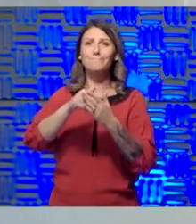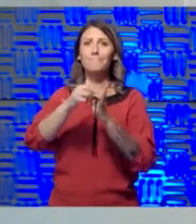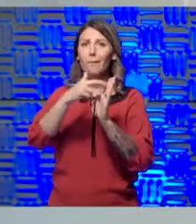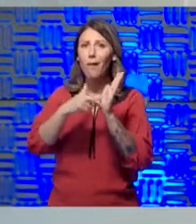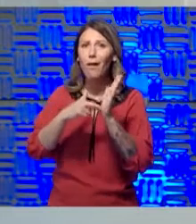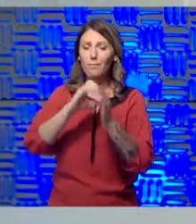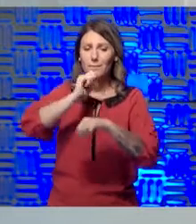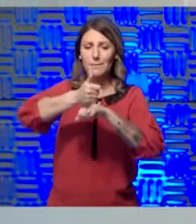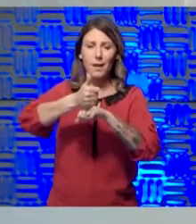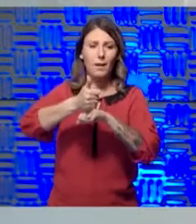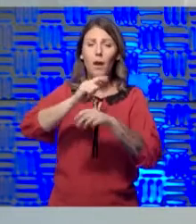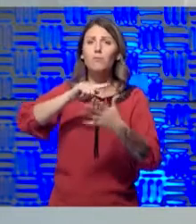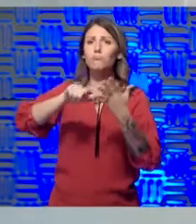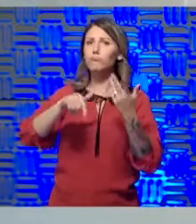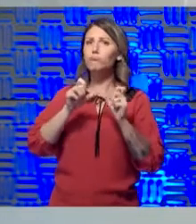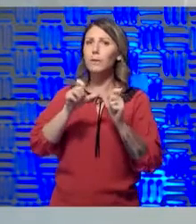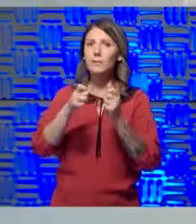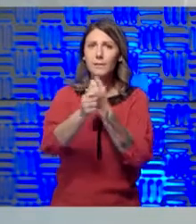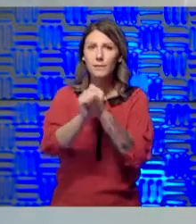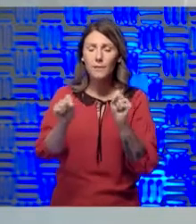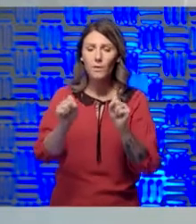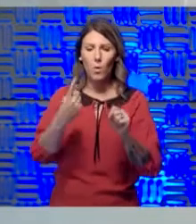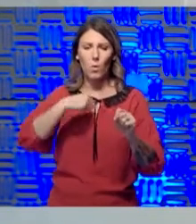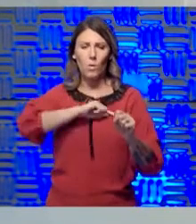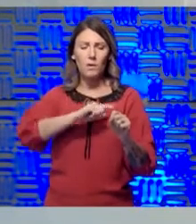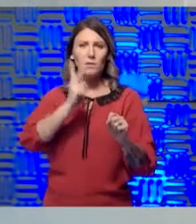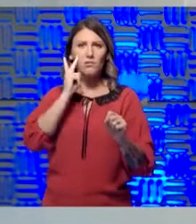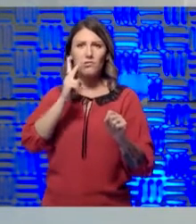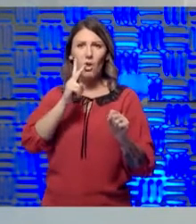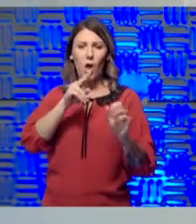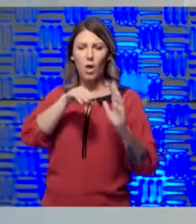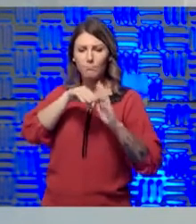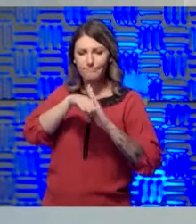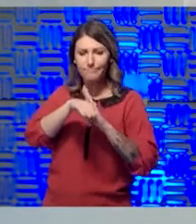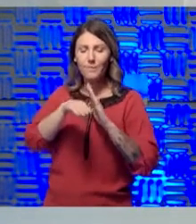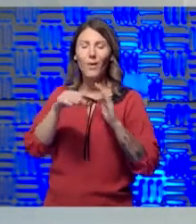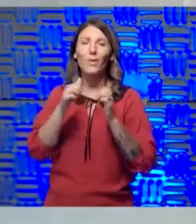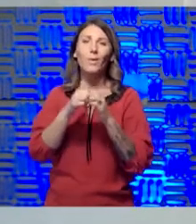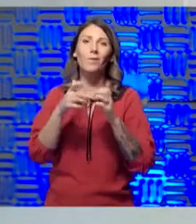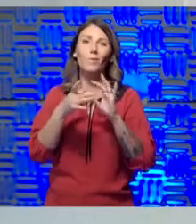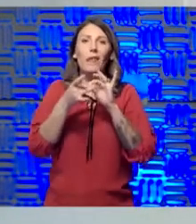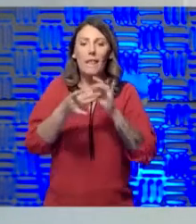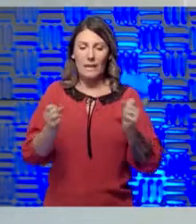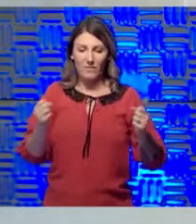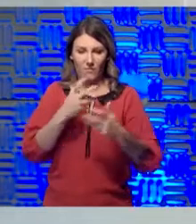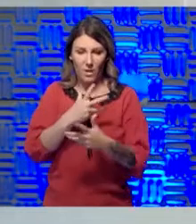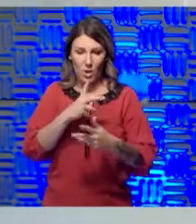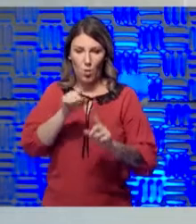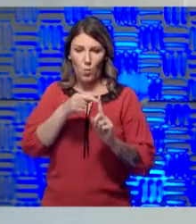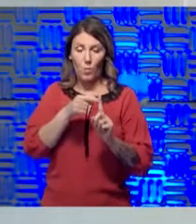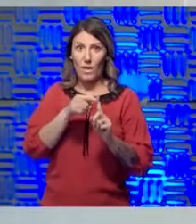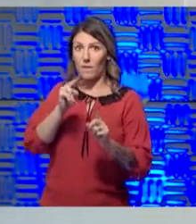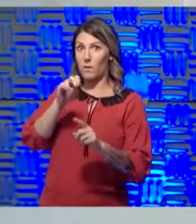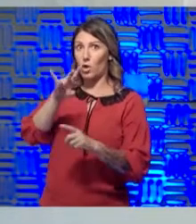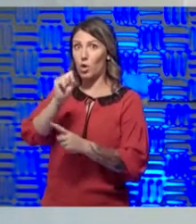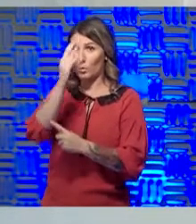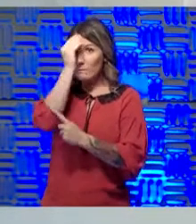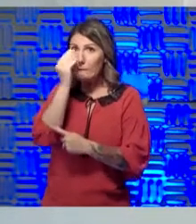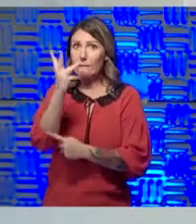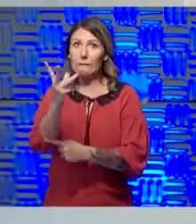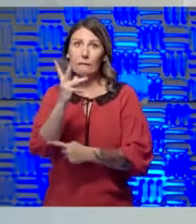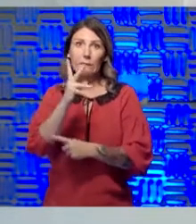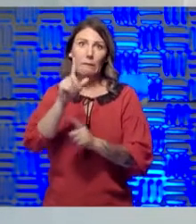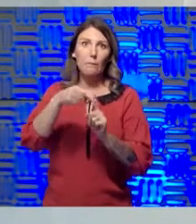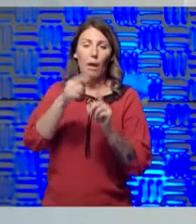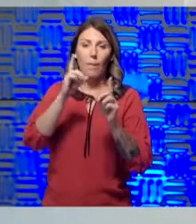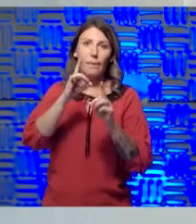safe. We did see an initial dip, I think, after with some fear after the initial news came out about the pandemic, but now